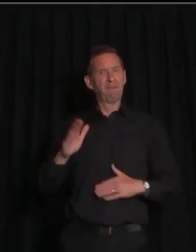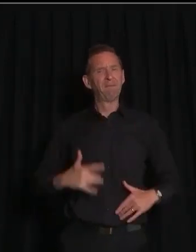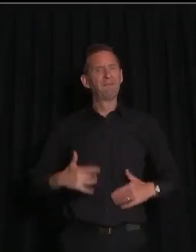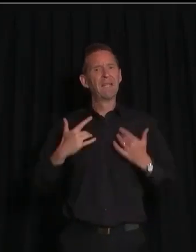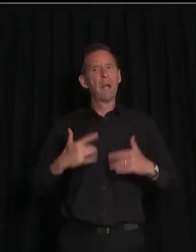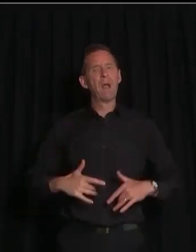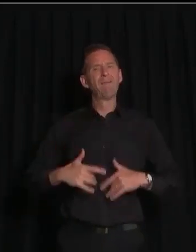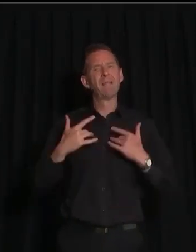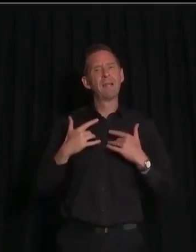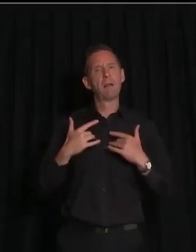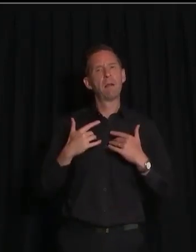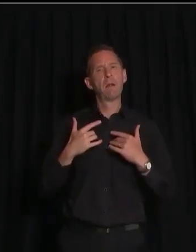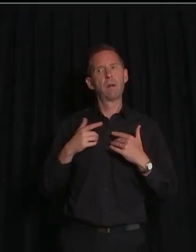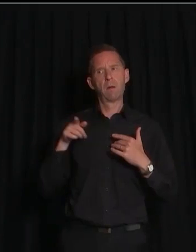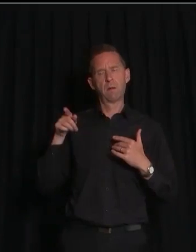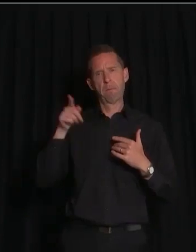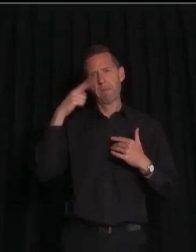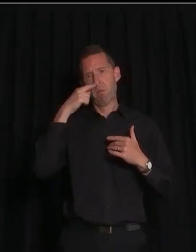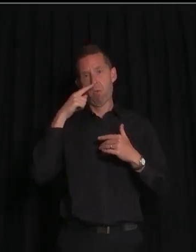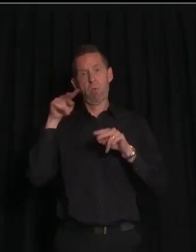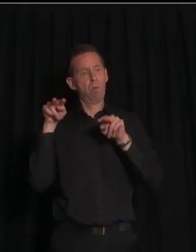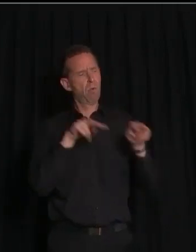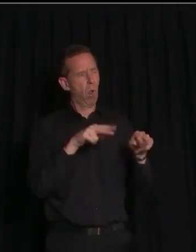being reduced of one thing.